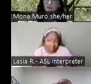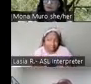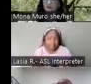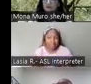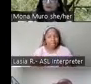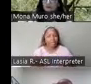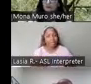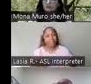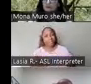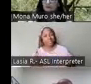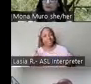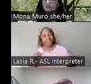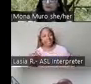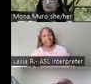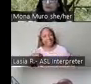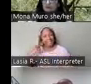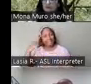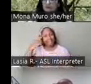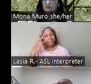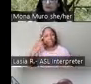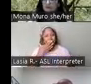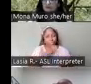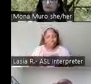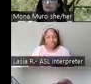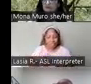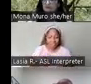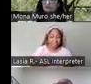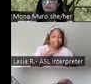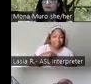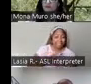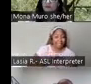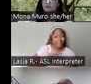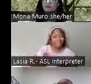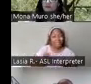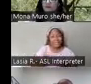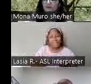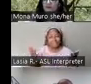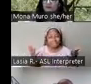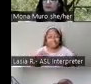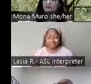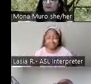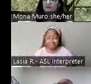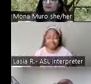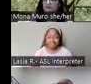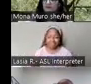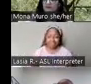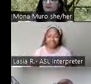clients and the staff is something that is part of our services as well. Mm-hmm.